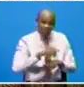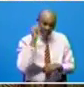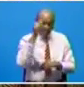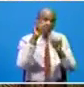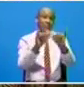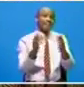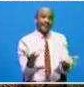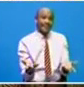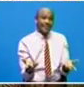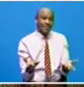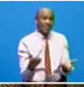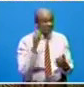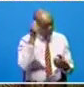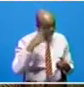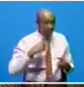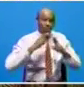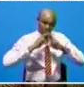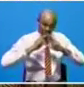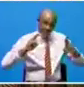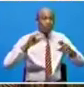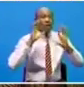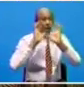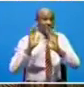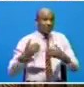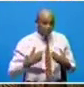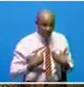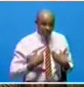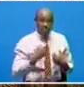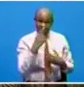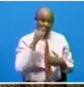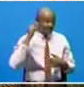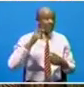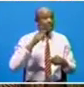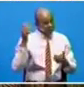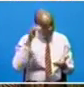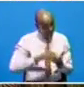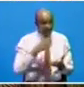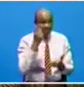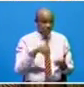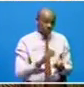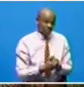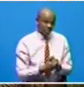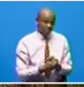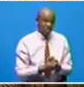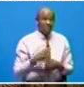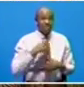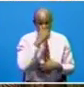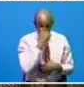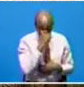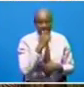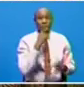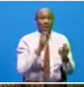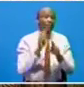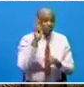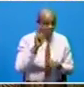May Kenyans have a peaceful campaign. I said last time, and I want to repeat it again, that I wish my brother Uhuru